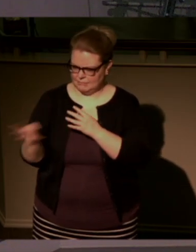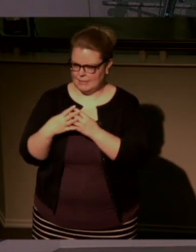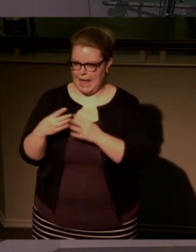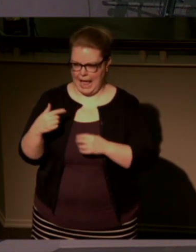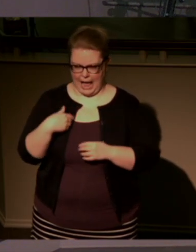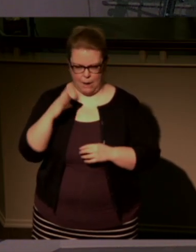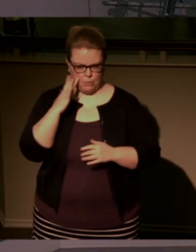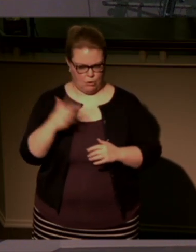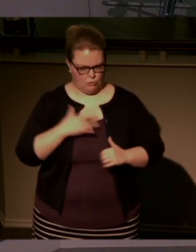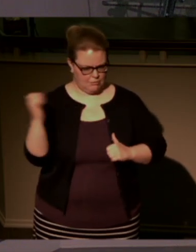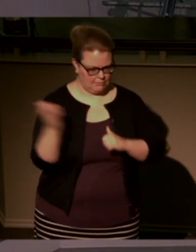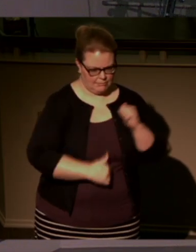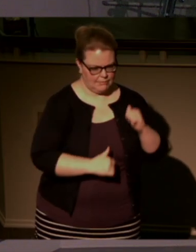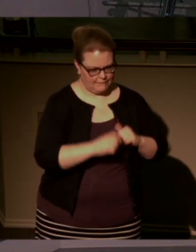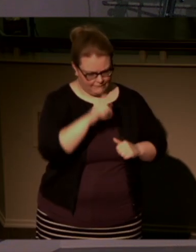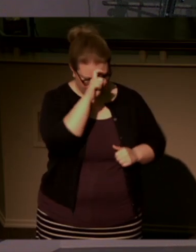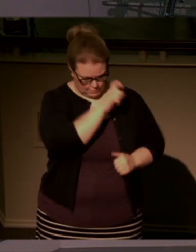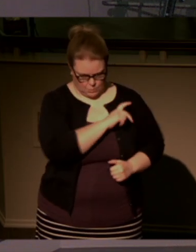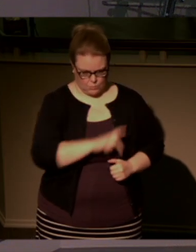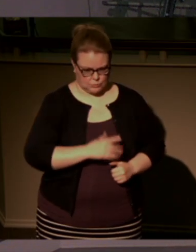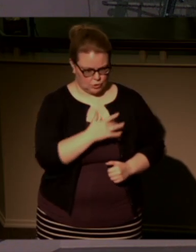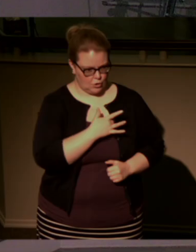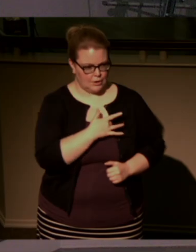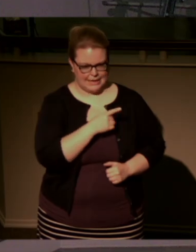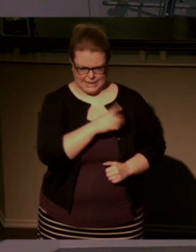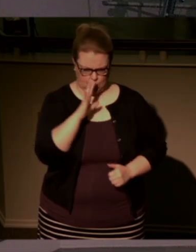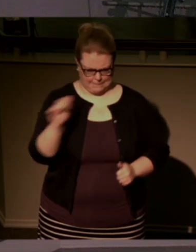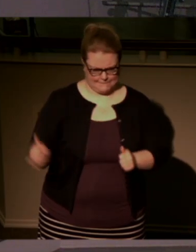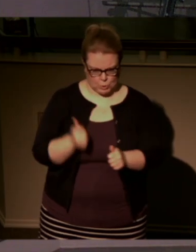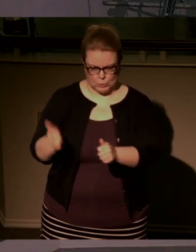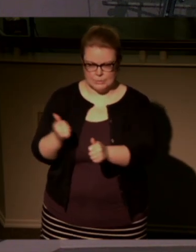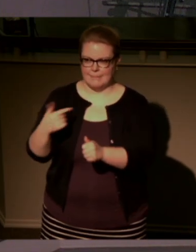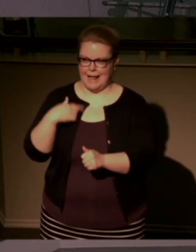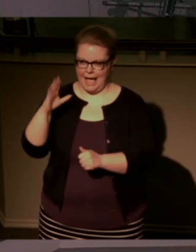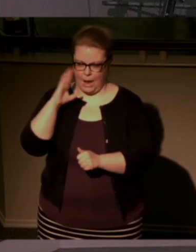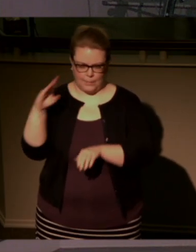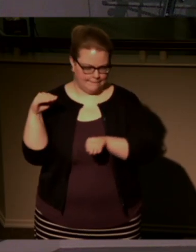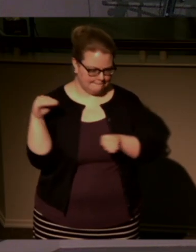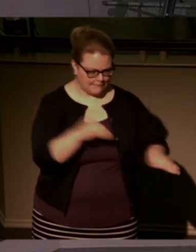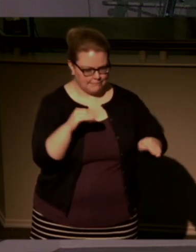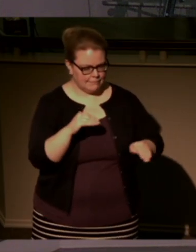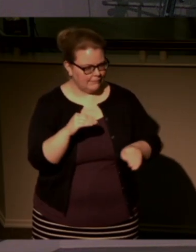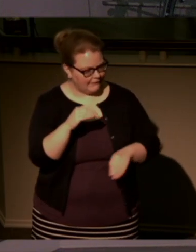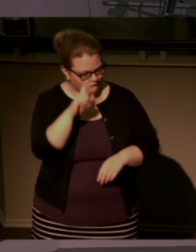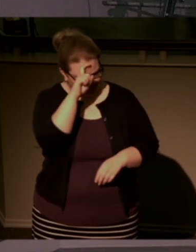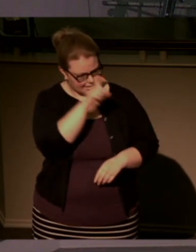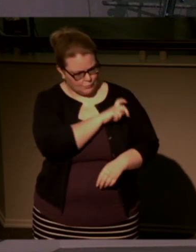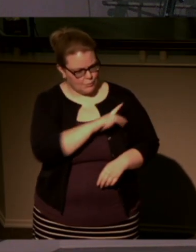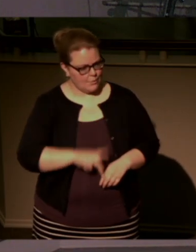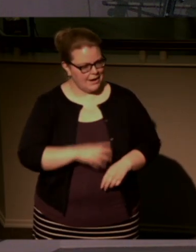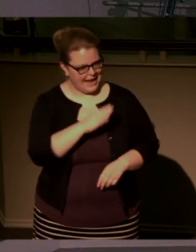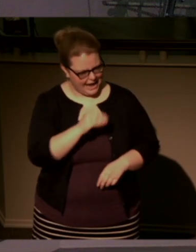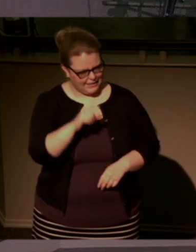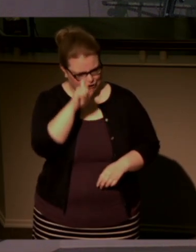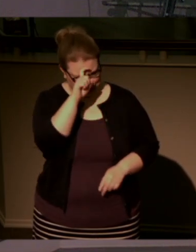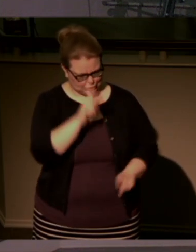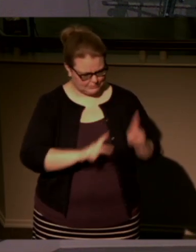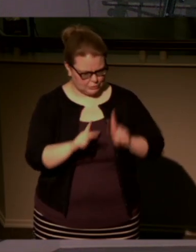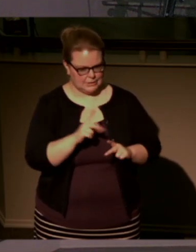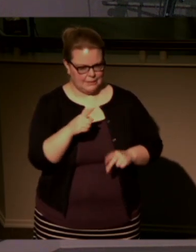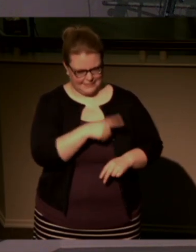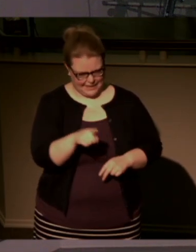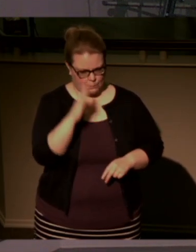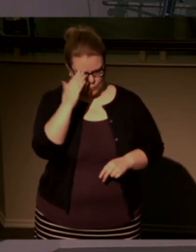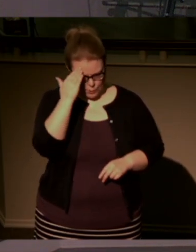and he will pursue them, and I will get glory over Pharaoh and all his host, and the Egyptians shall know that I am the